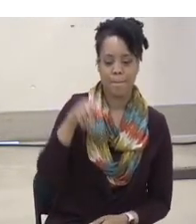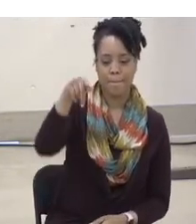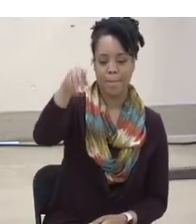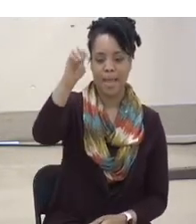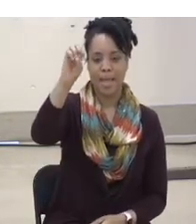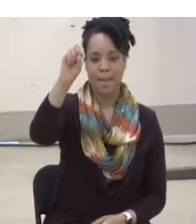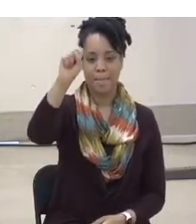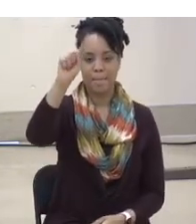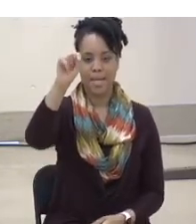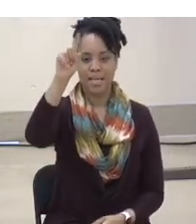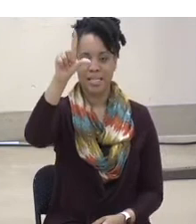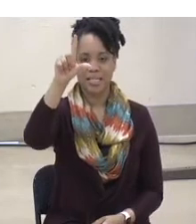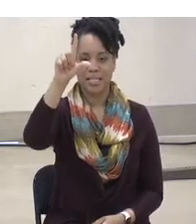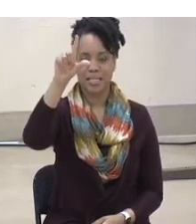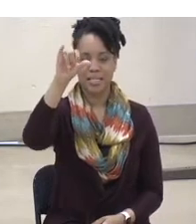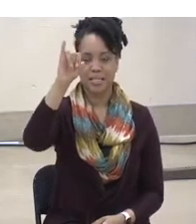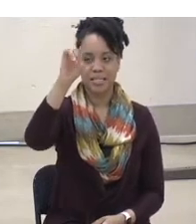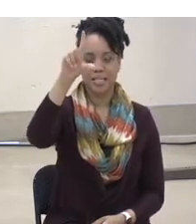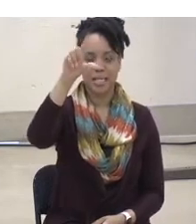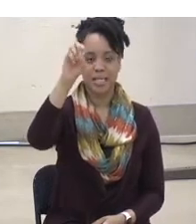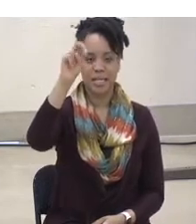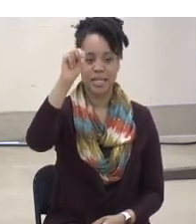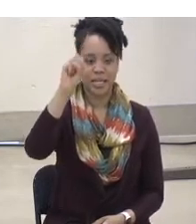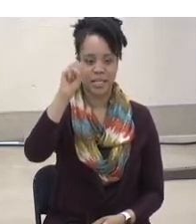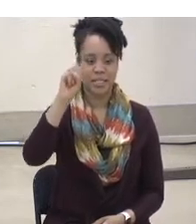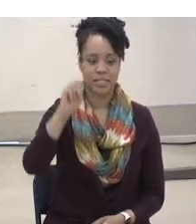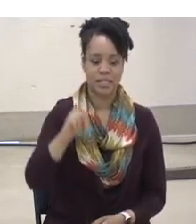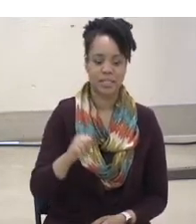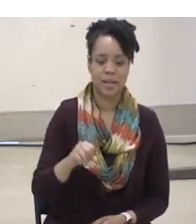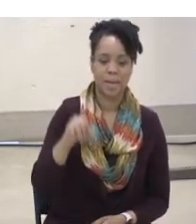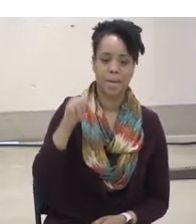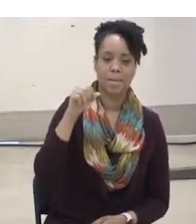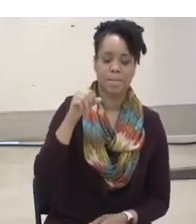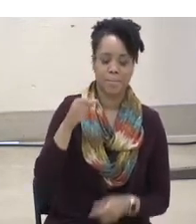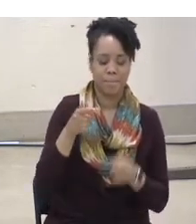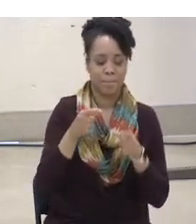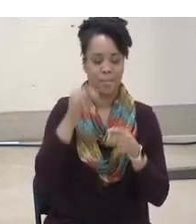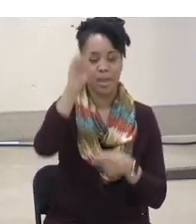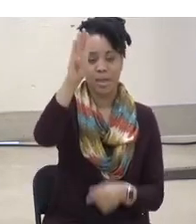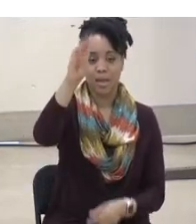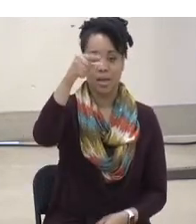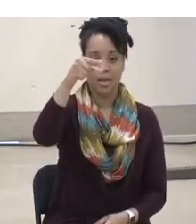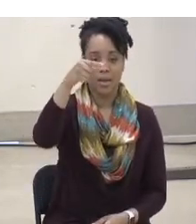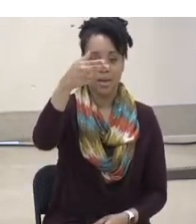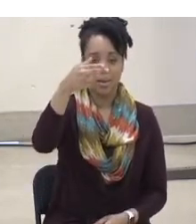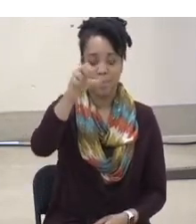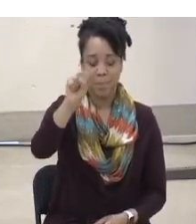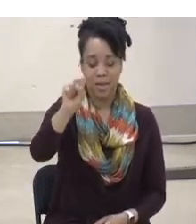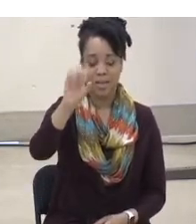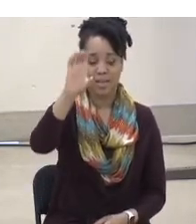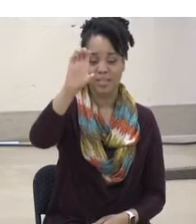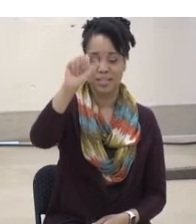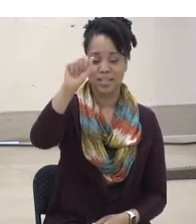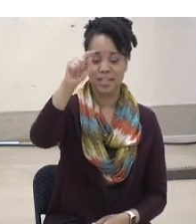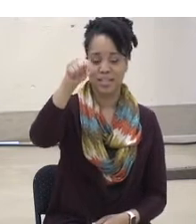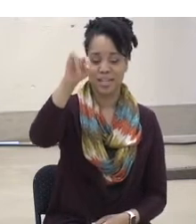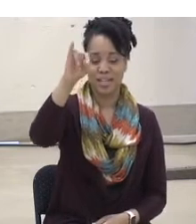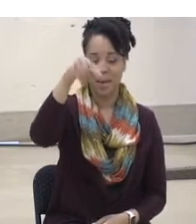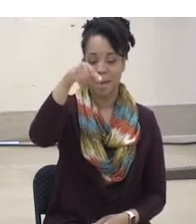blasting, or mildew, or locust, or caterpillars, Si hubiere hambre en la tierra, o si hubiere pestilencia, si